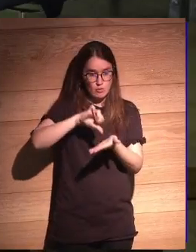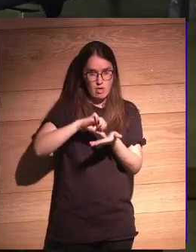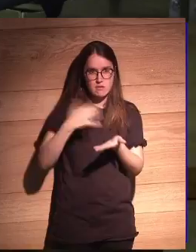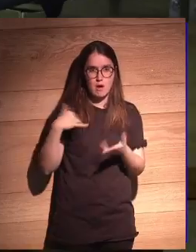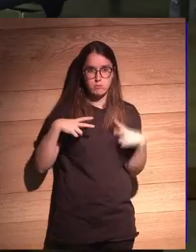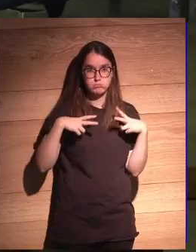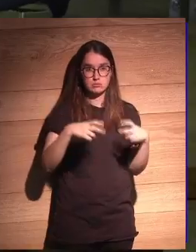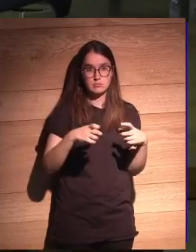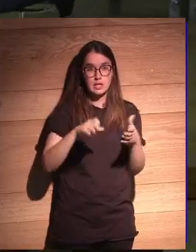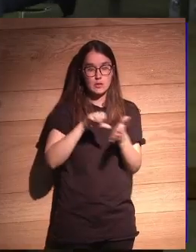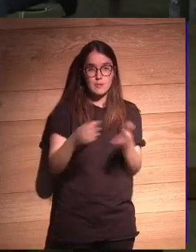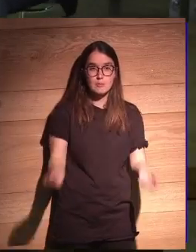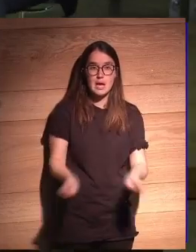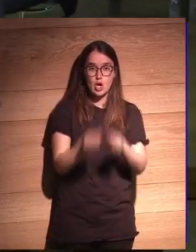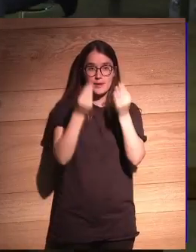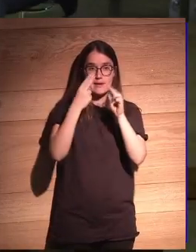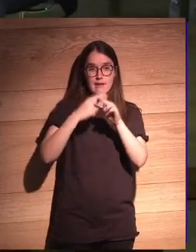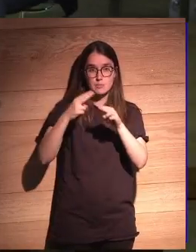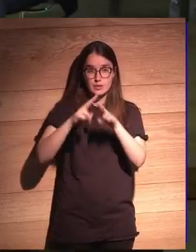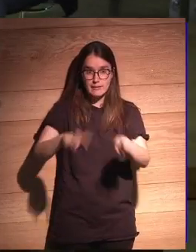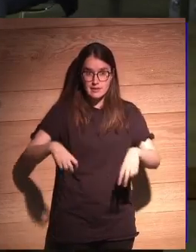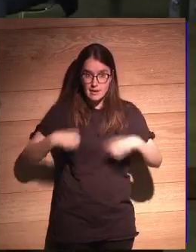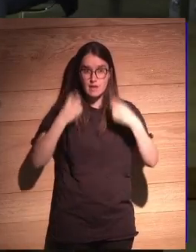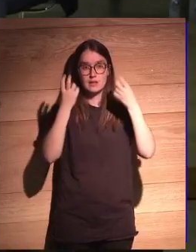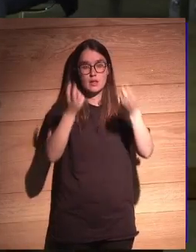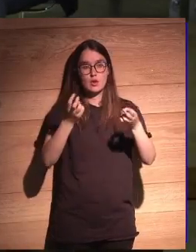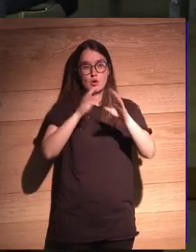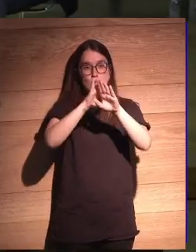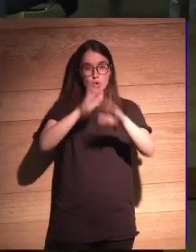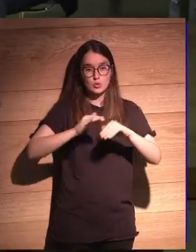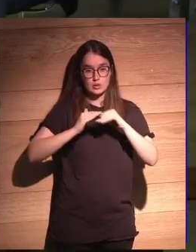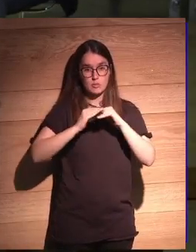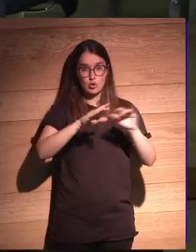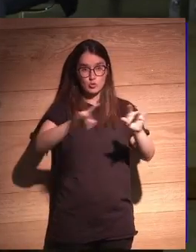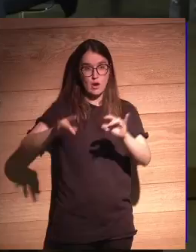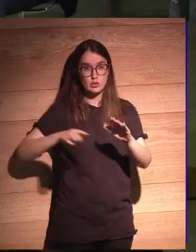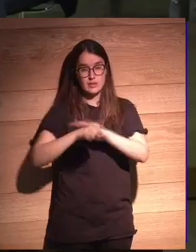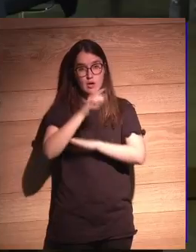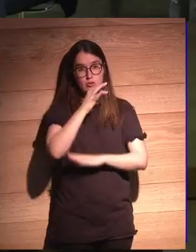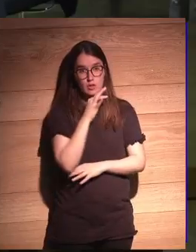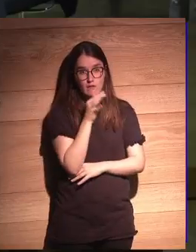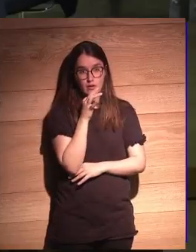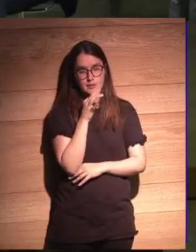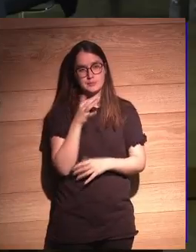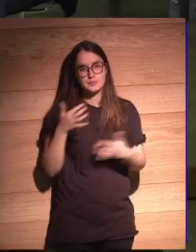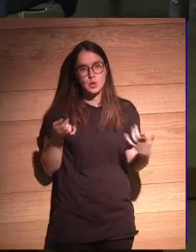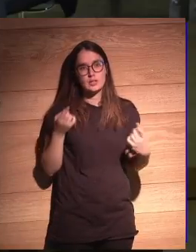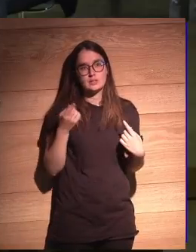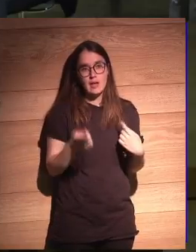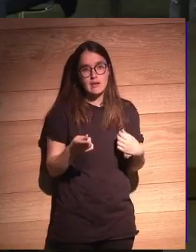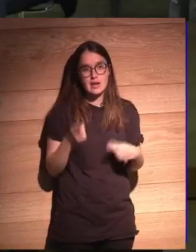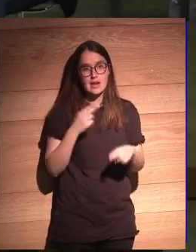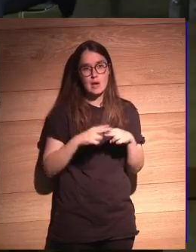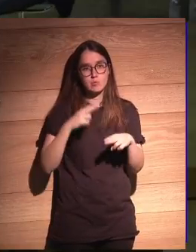to intervene within the existing city, the refurbishing policies, the last land that we